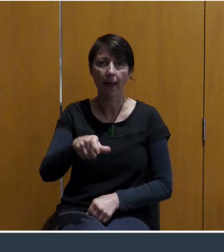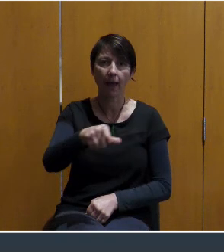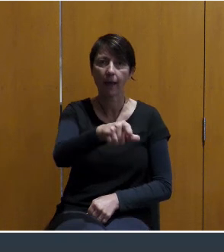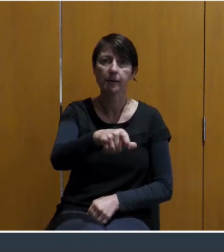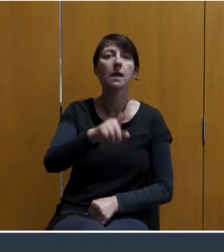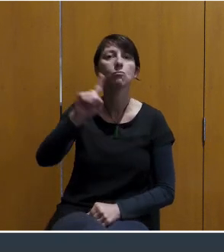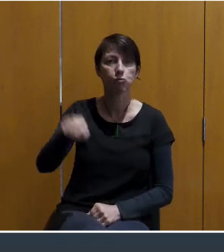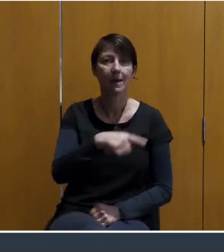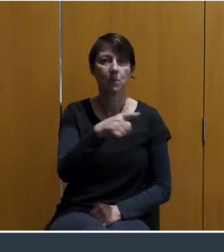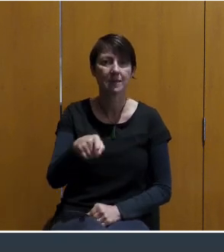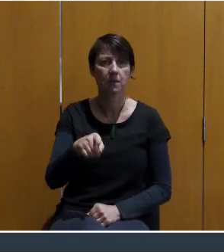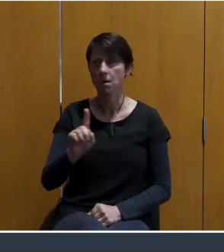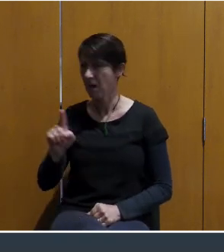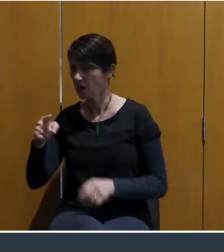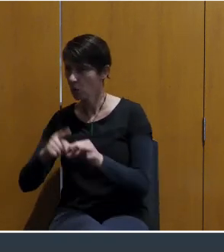see wording to that effect.